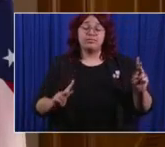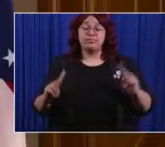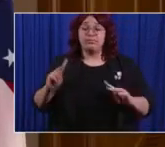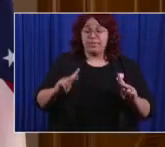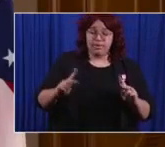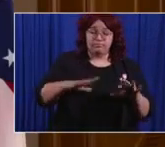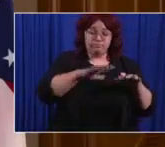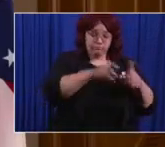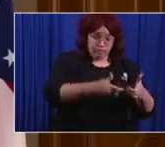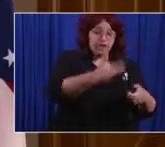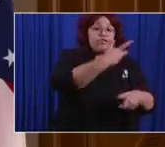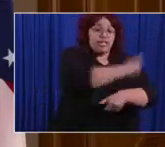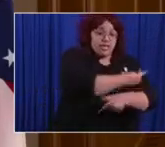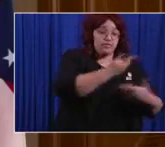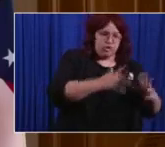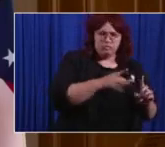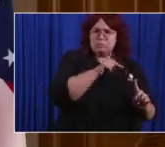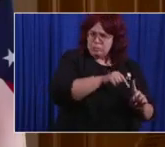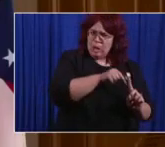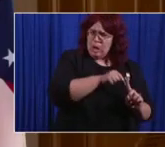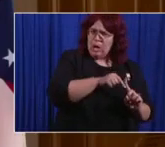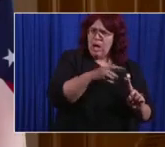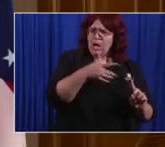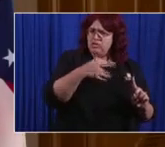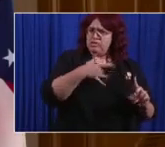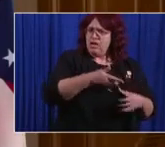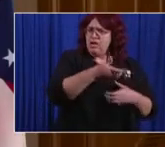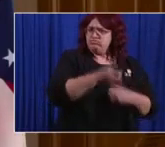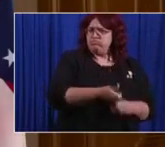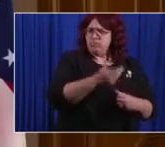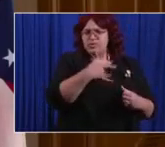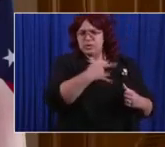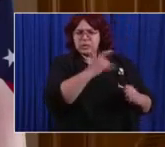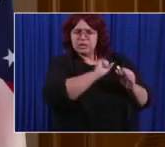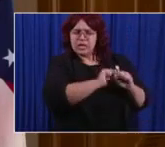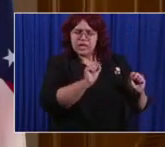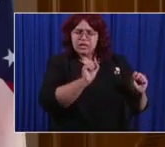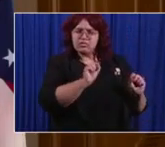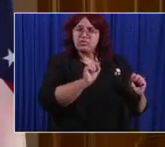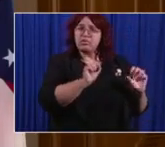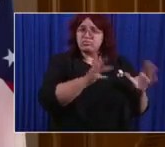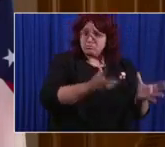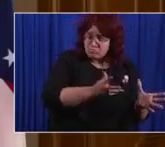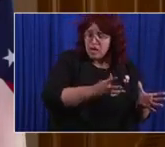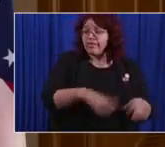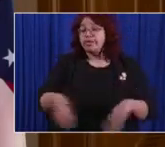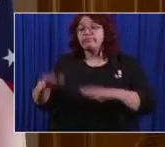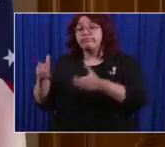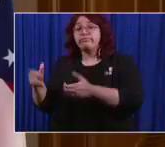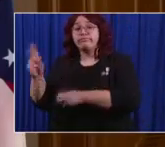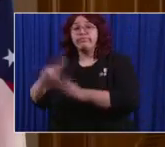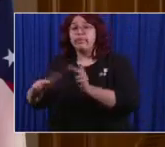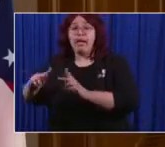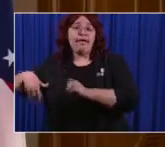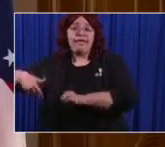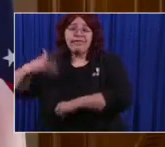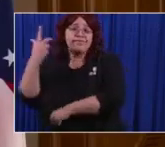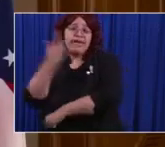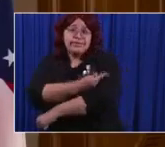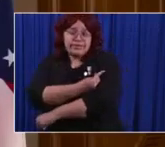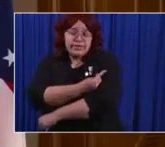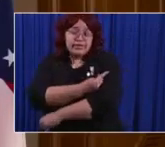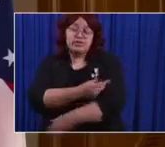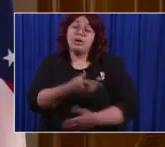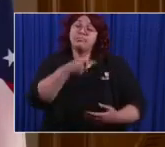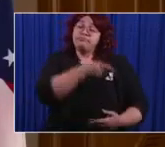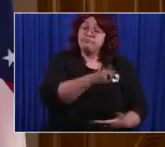safe. They might want to find circumstances where they feel more comfortable wearing a mask, and we should respect that.